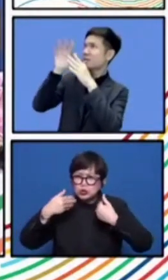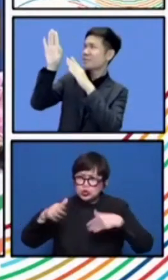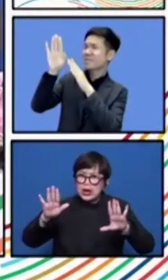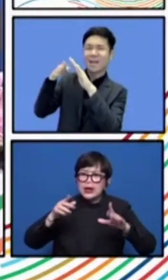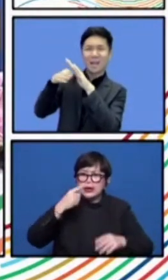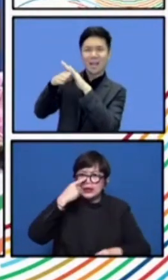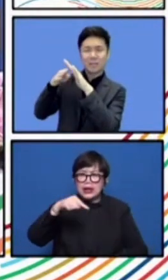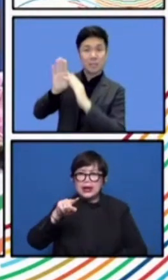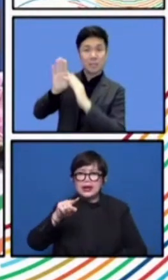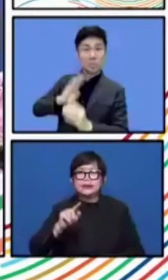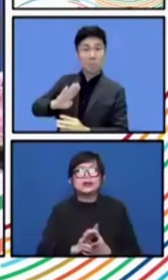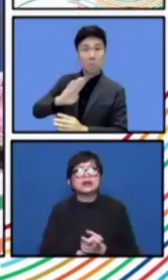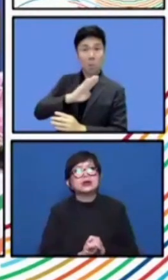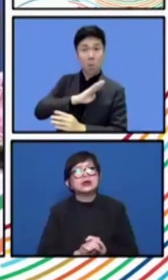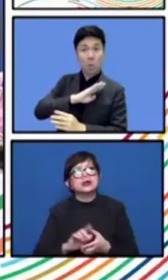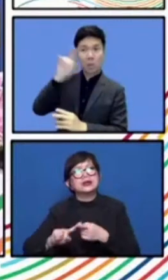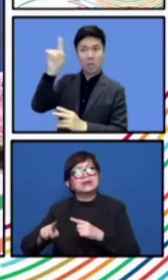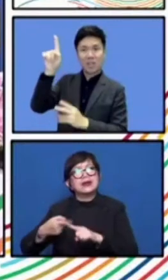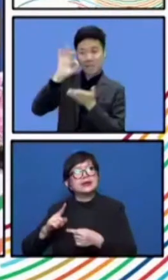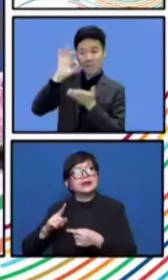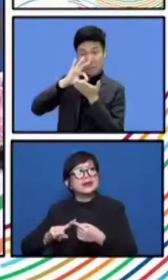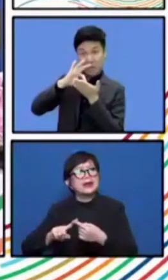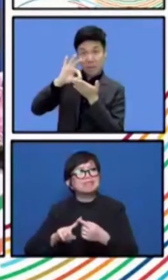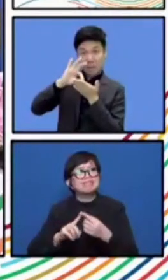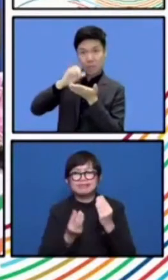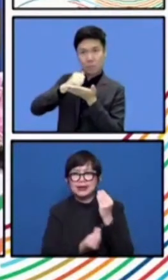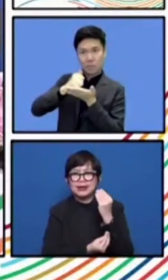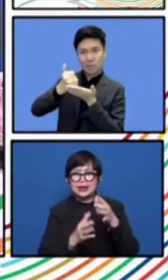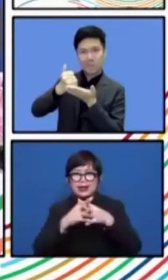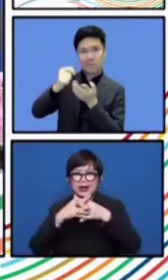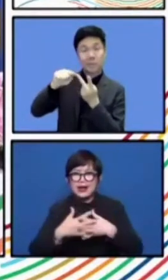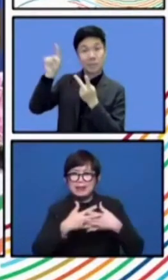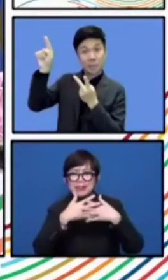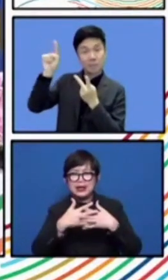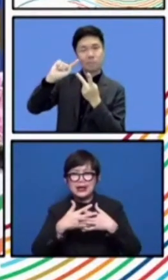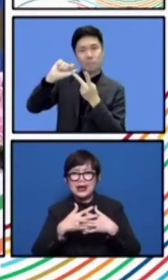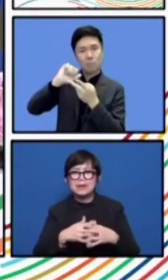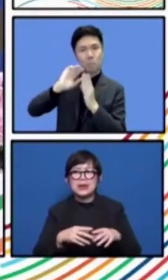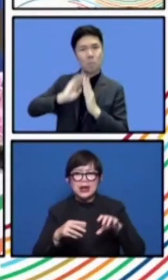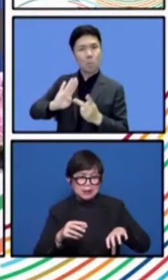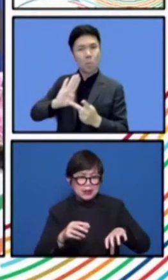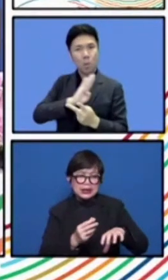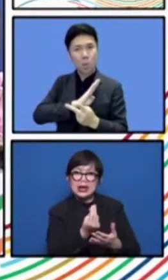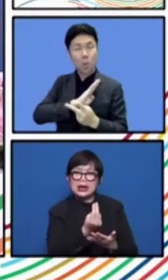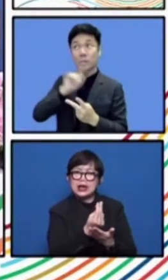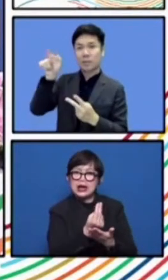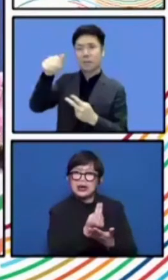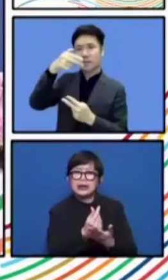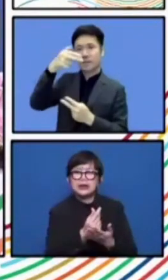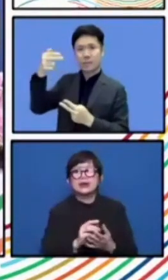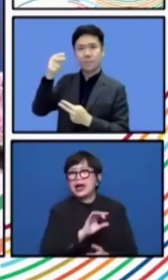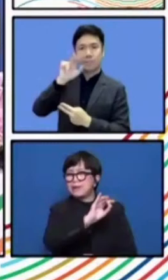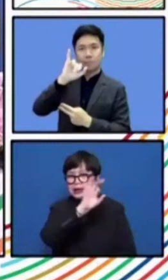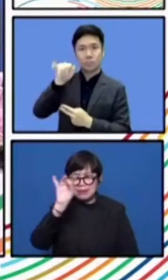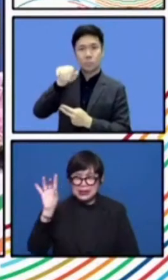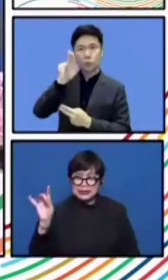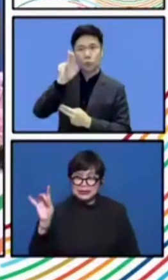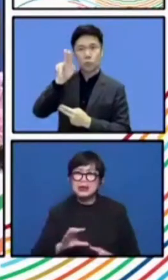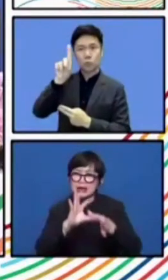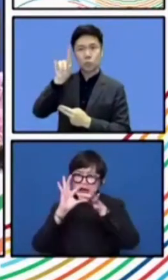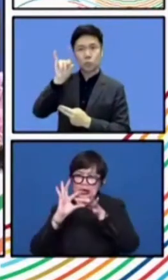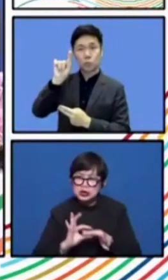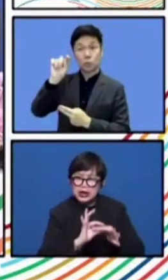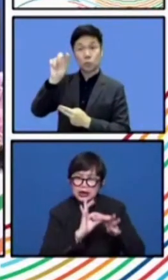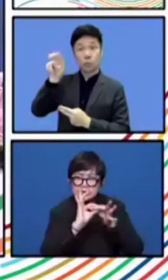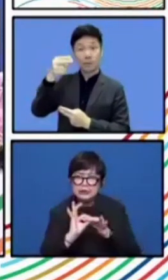accounting department and coordinated by our long-term colleague Miss Judith human so I have to say that we